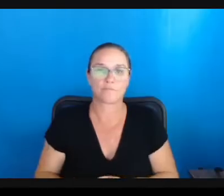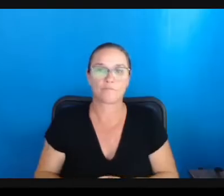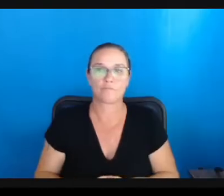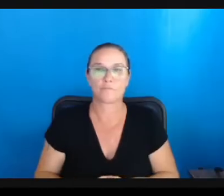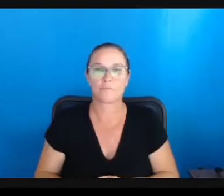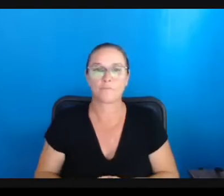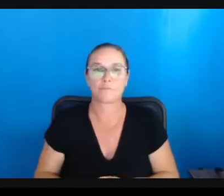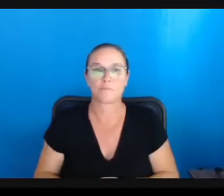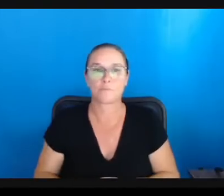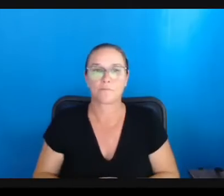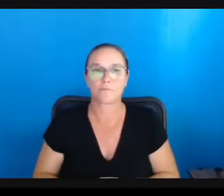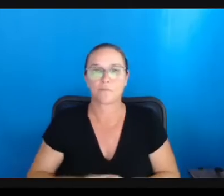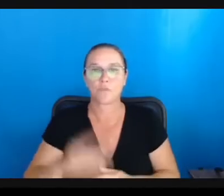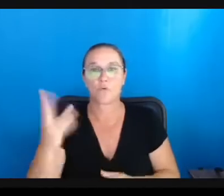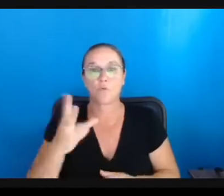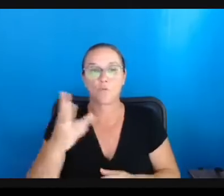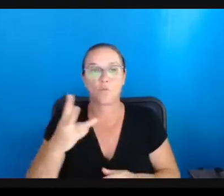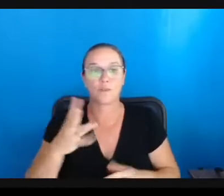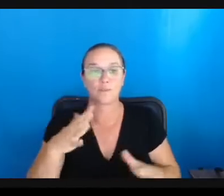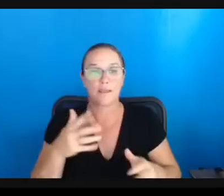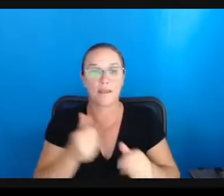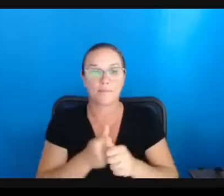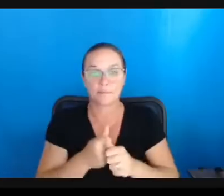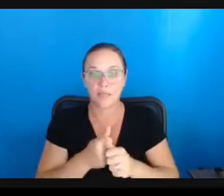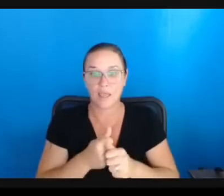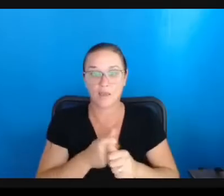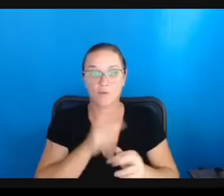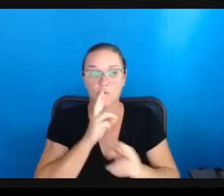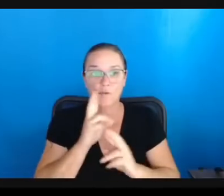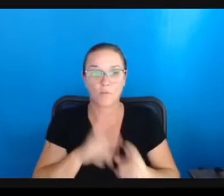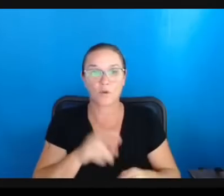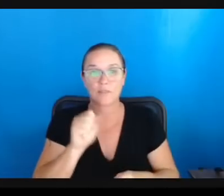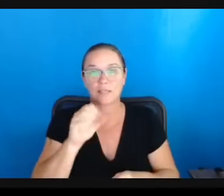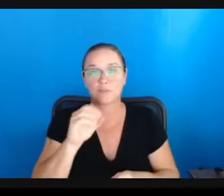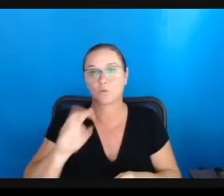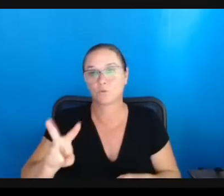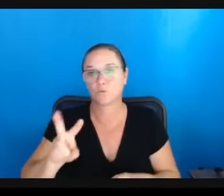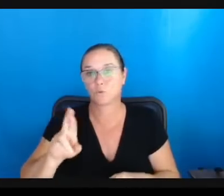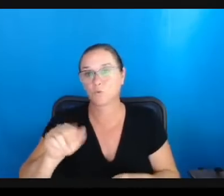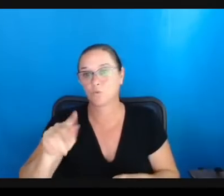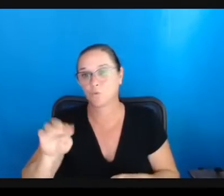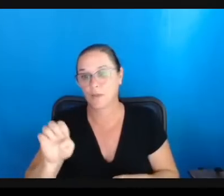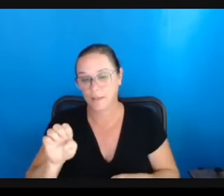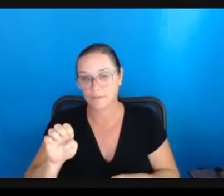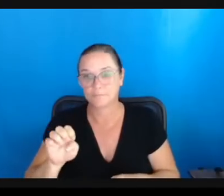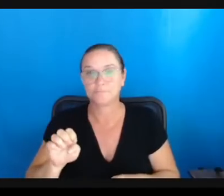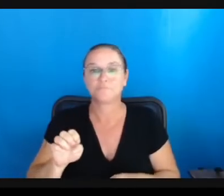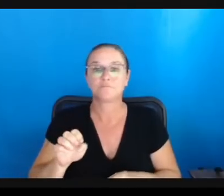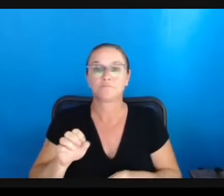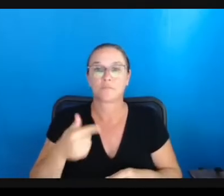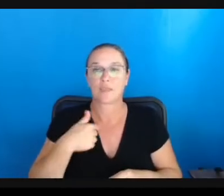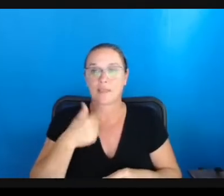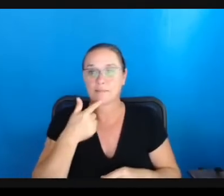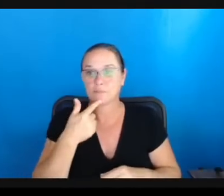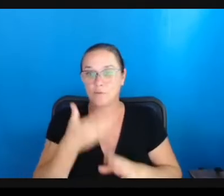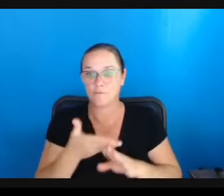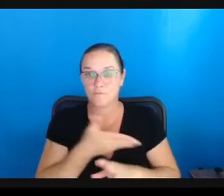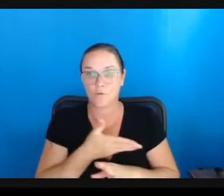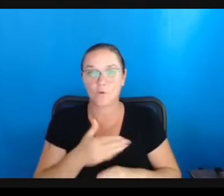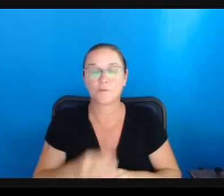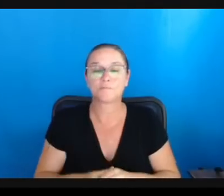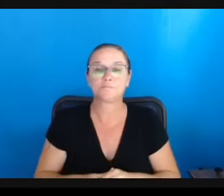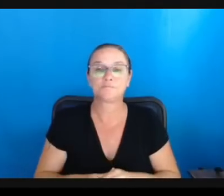This Wednesday update also reports the SO2 rates, as I mentioned earlier, those values during